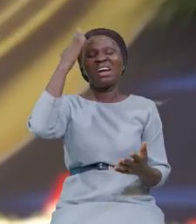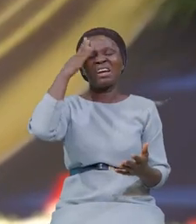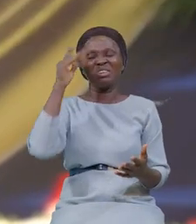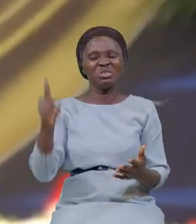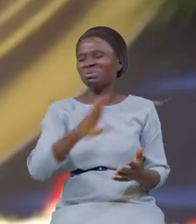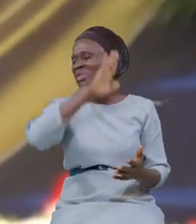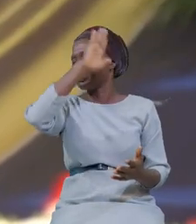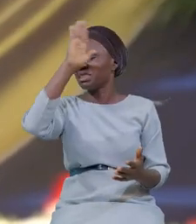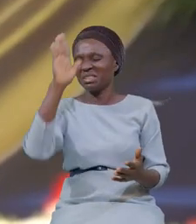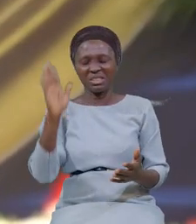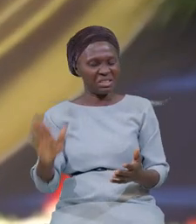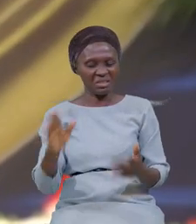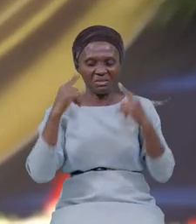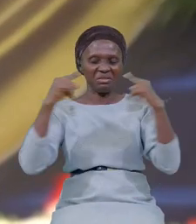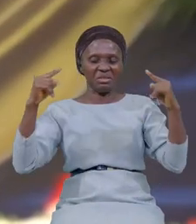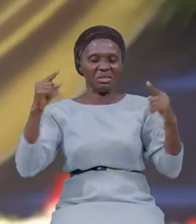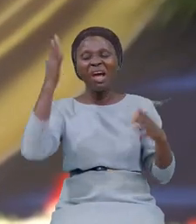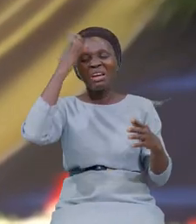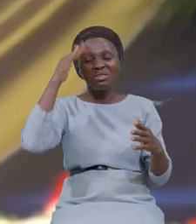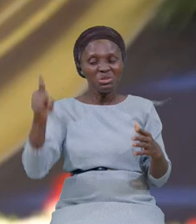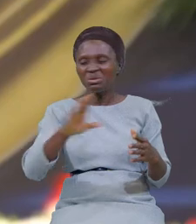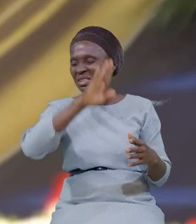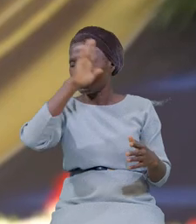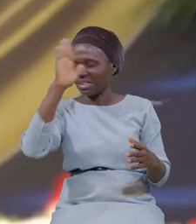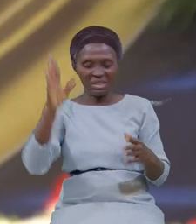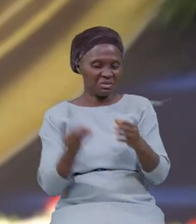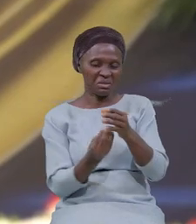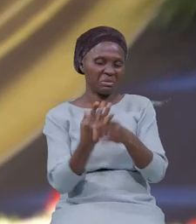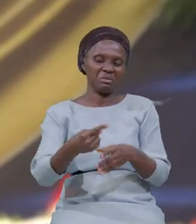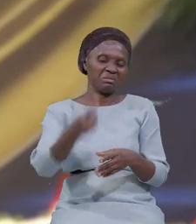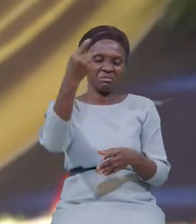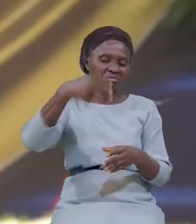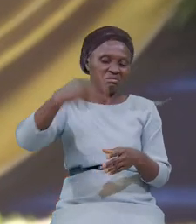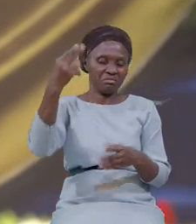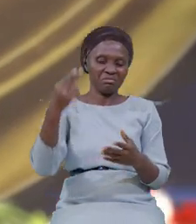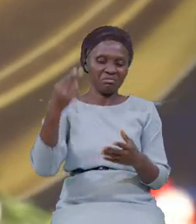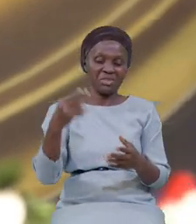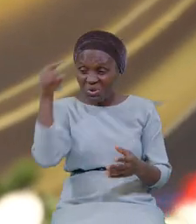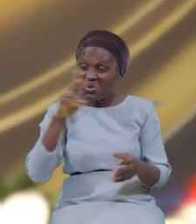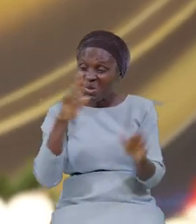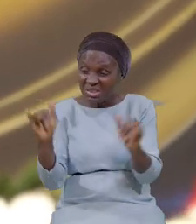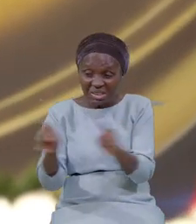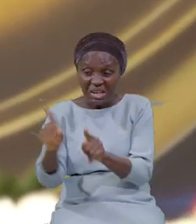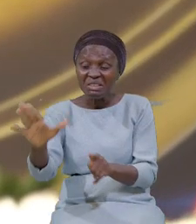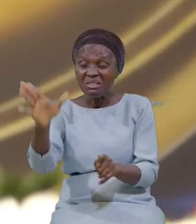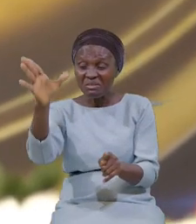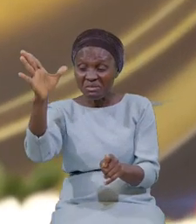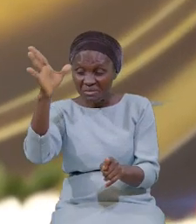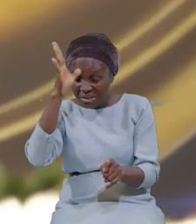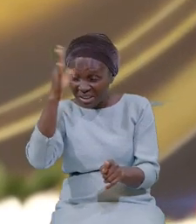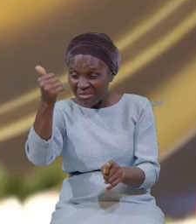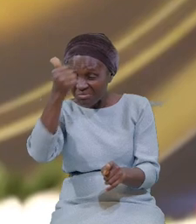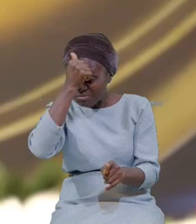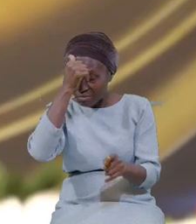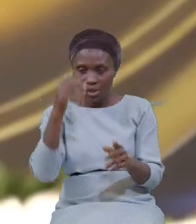your father. How does that transform the child? Your mind, your language, your mind, your